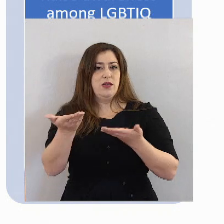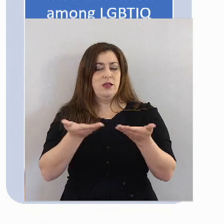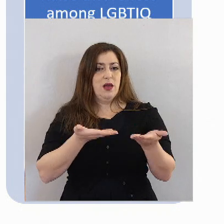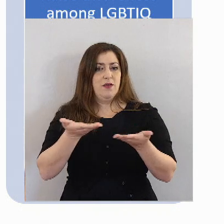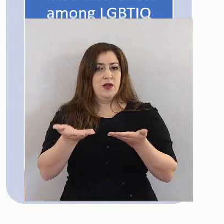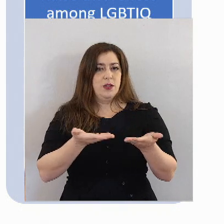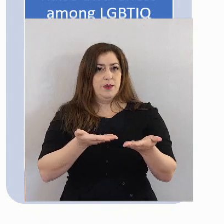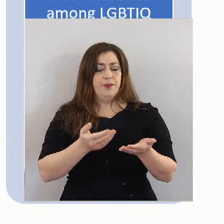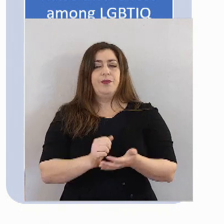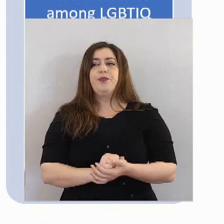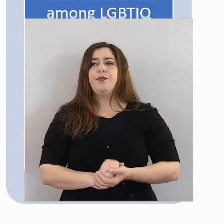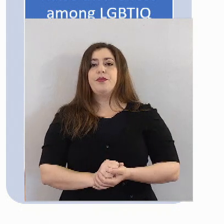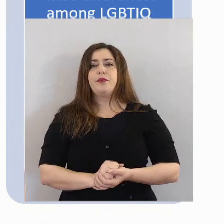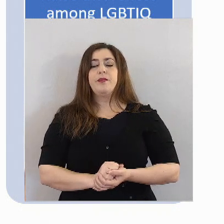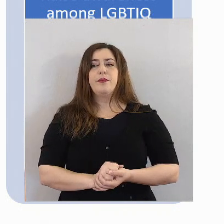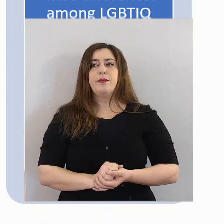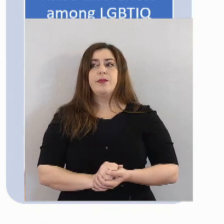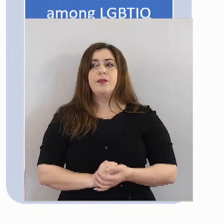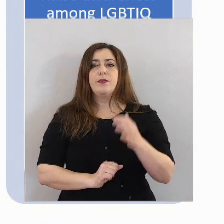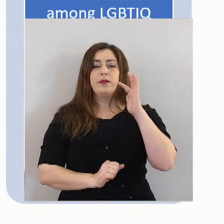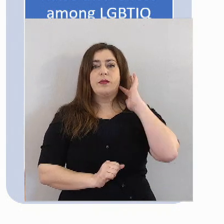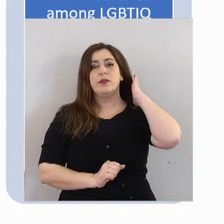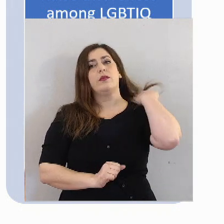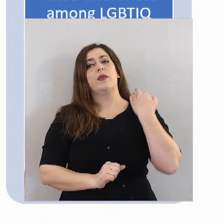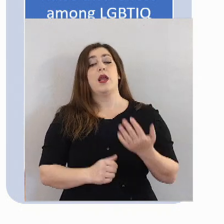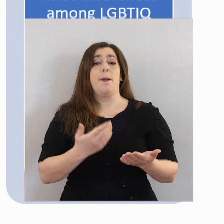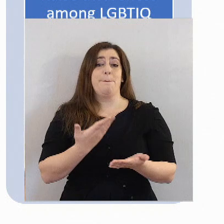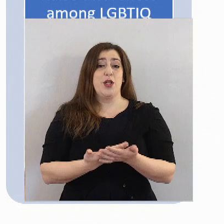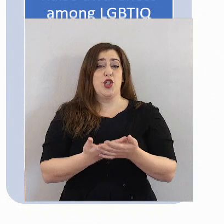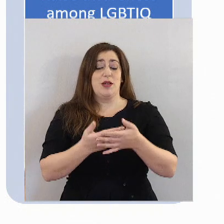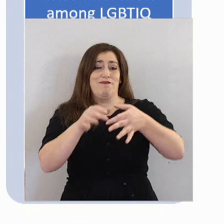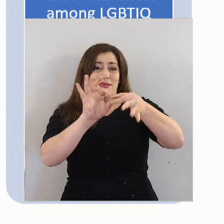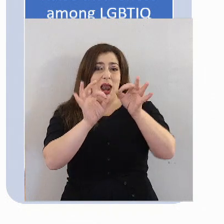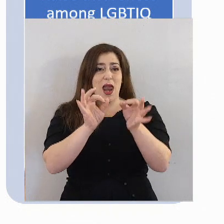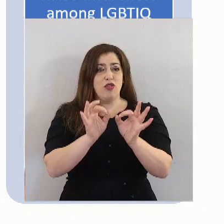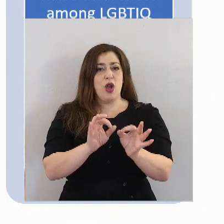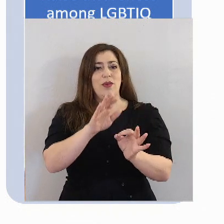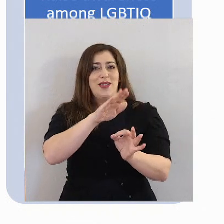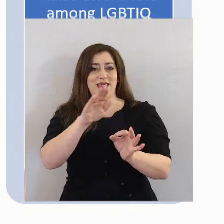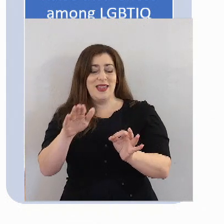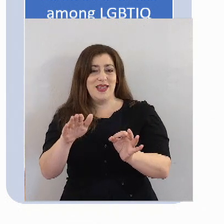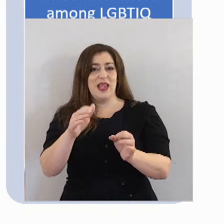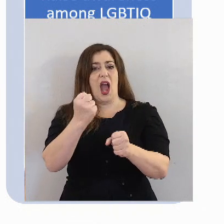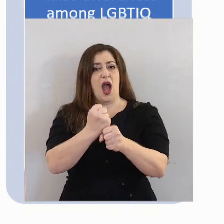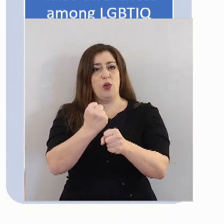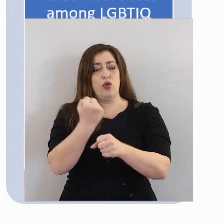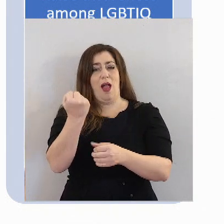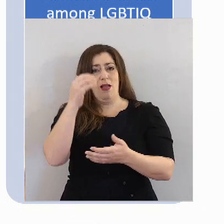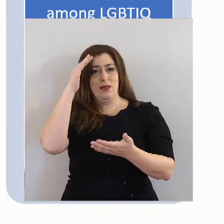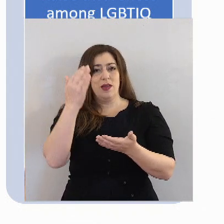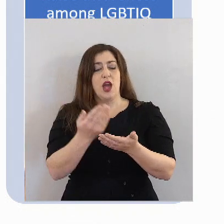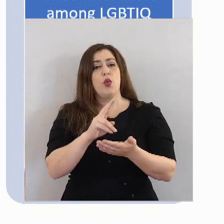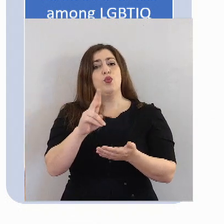healthcare provision to meet their needs, to enhance the capacity of medical and psychosocial partners to meet the health needs of